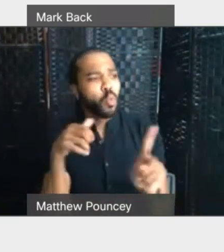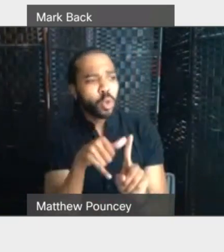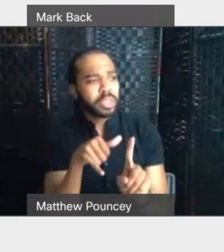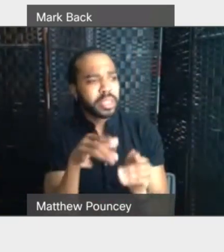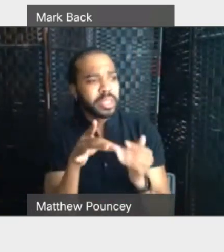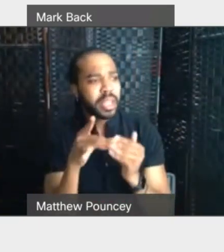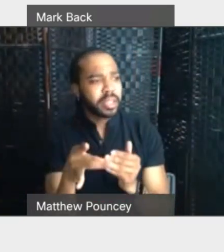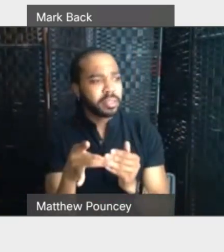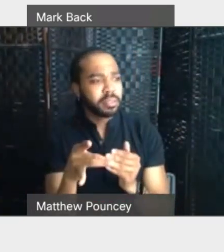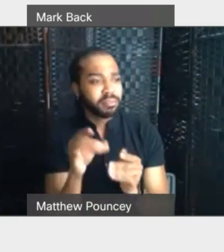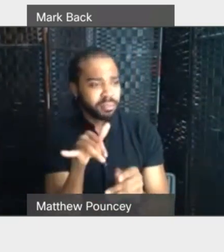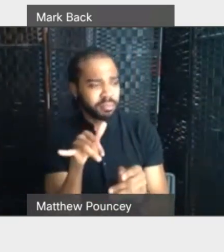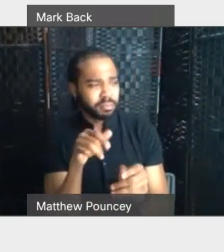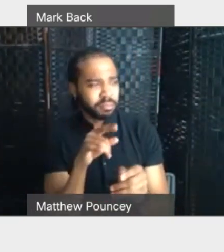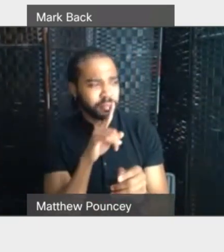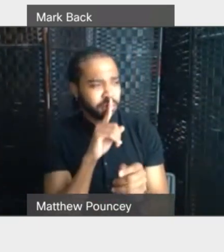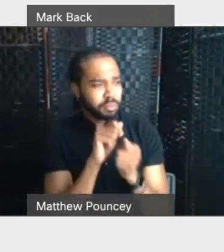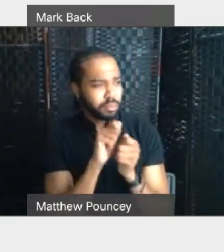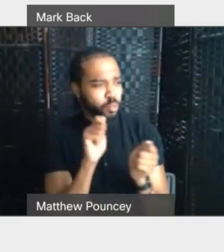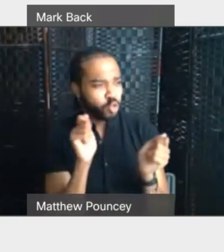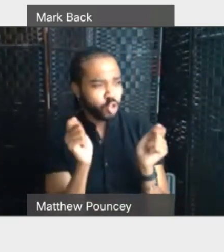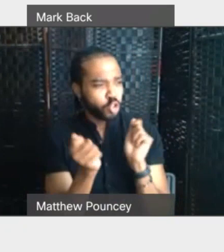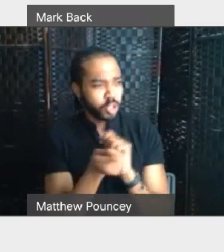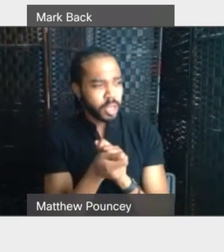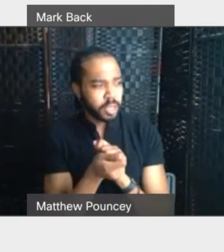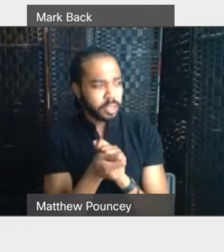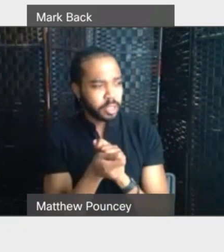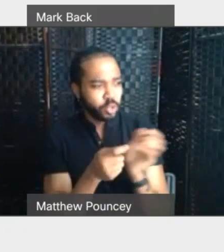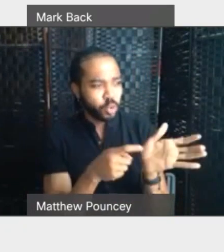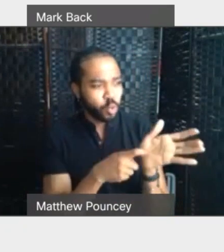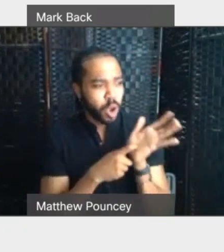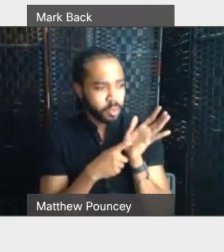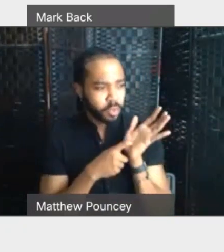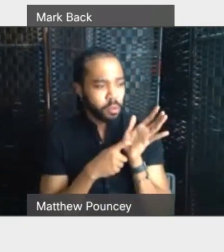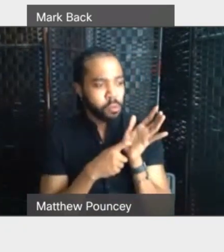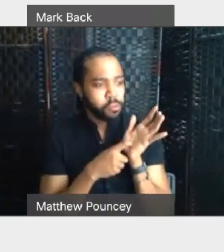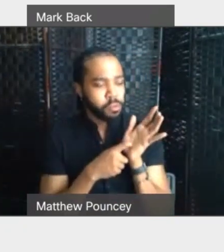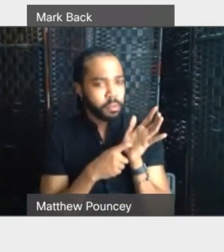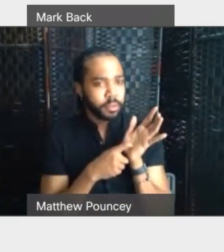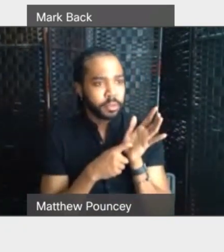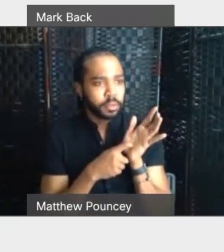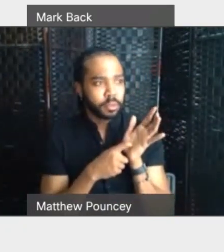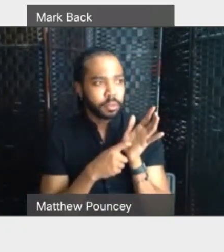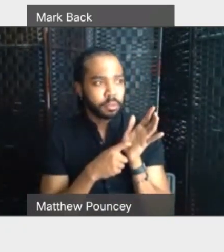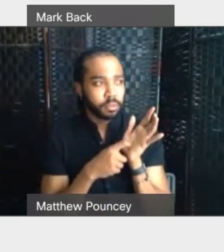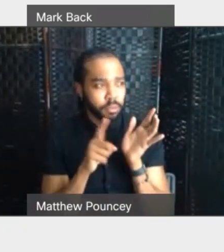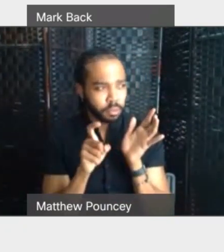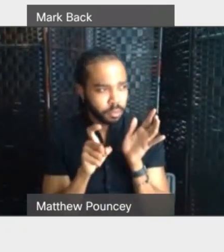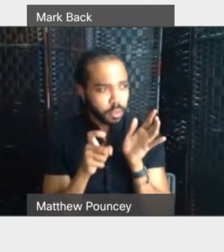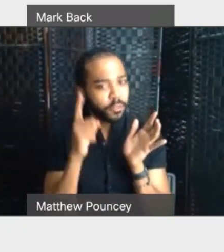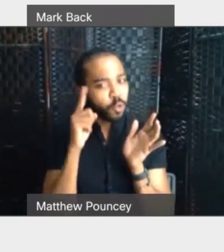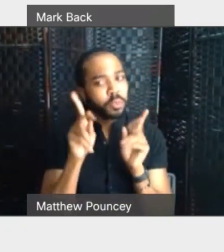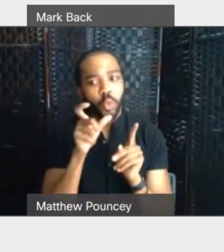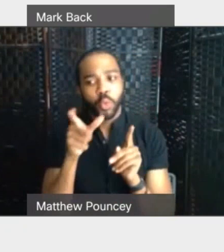change, that doesn't change the quarantine requirements, or does it, for people